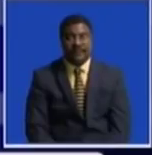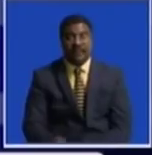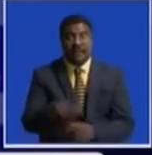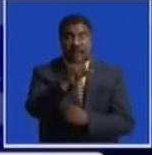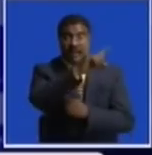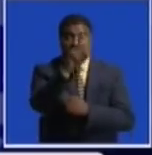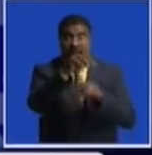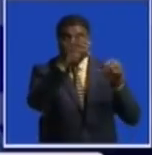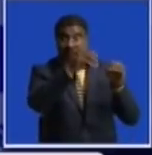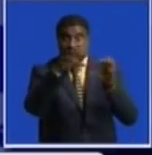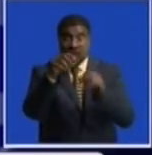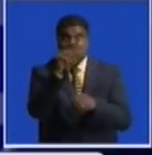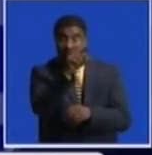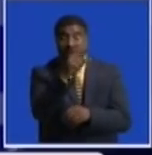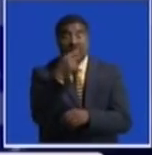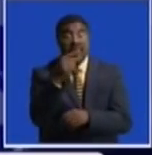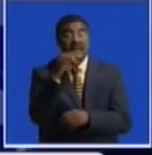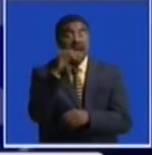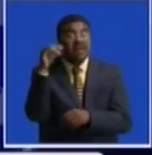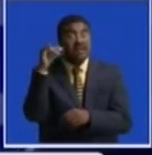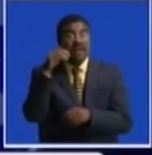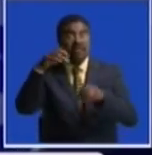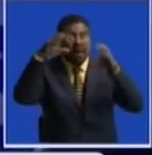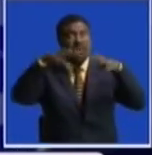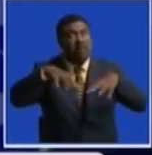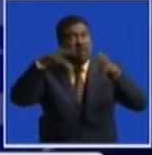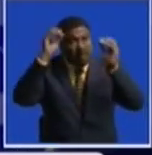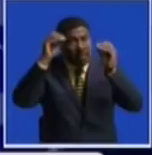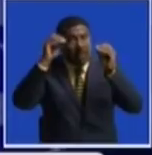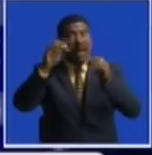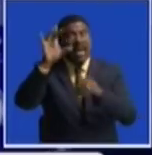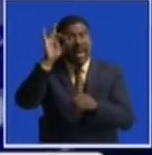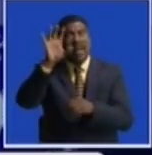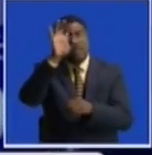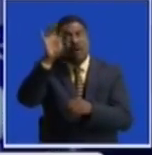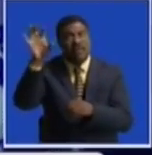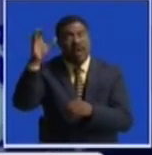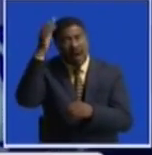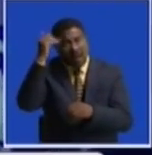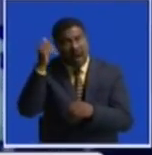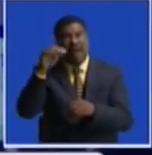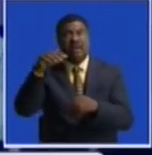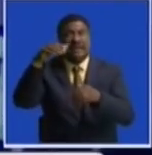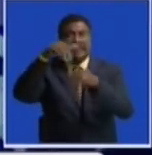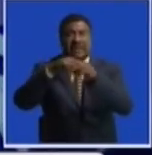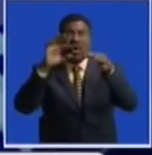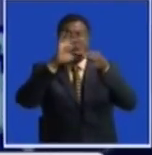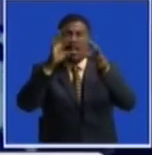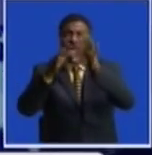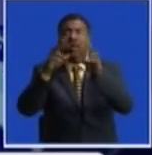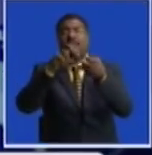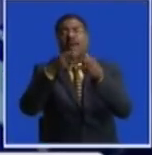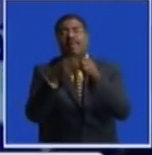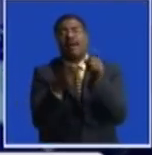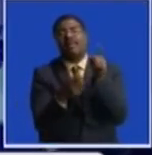ZESCO says loss of power that affected 8 provinces was due to a disturbance on the power interconnector system. ZESCO spokesperson Henry